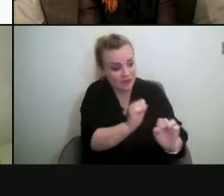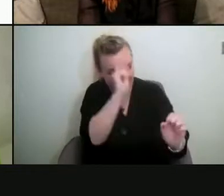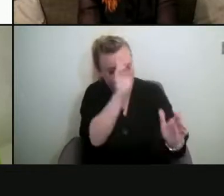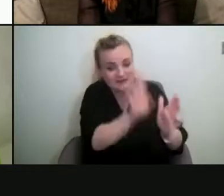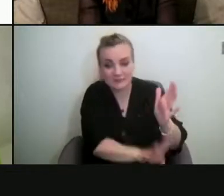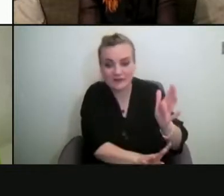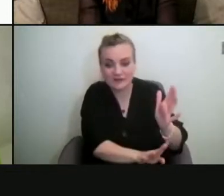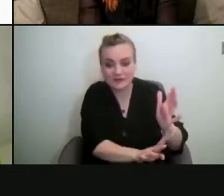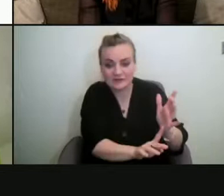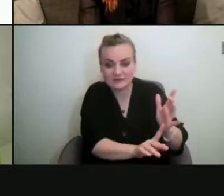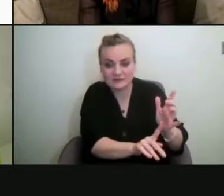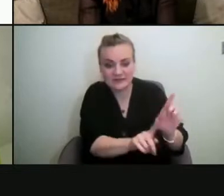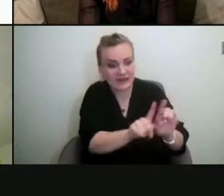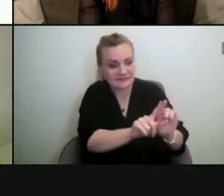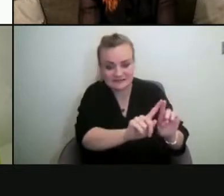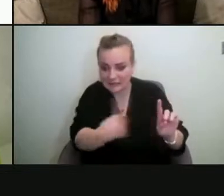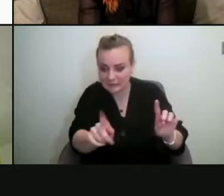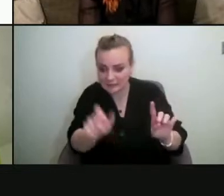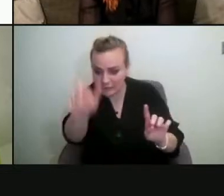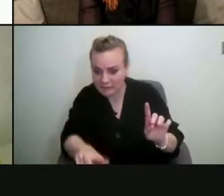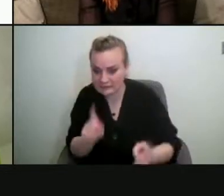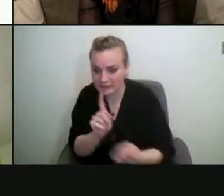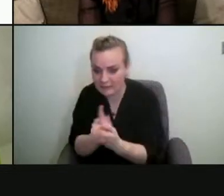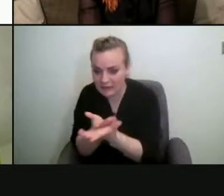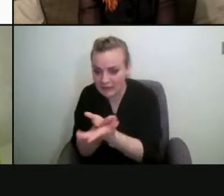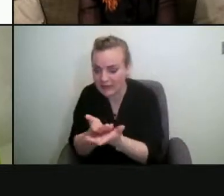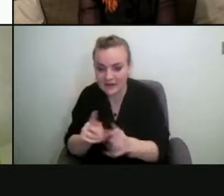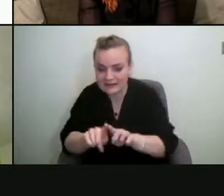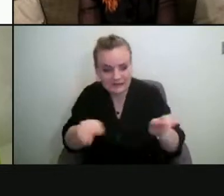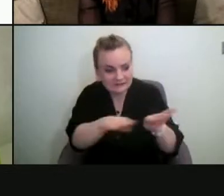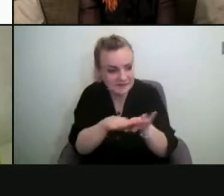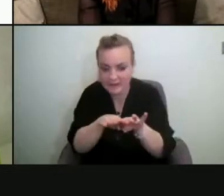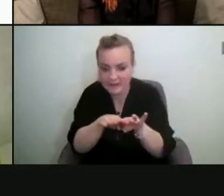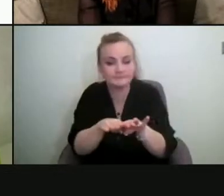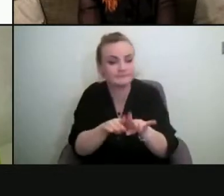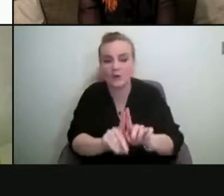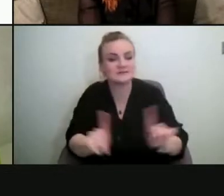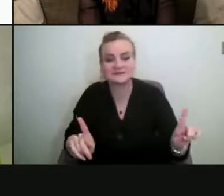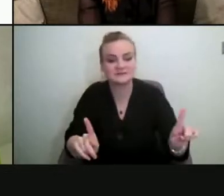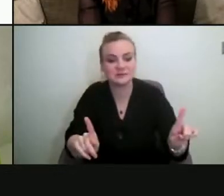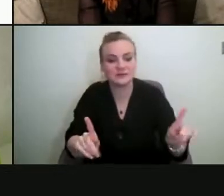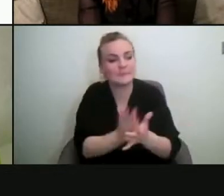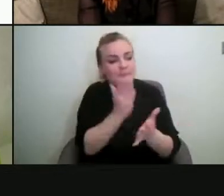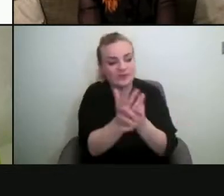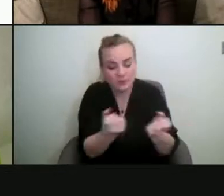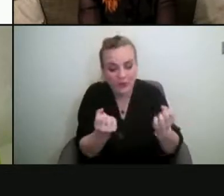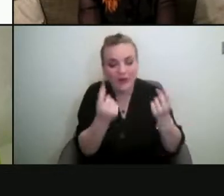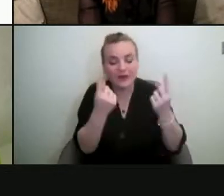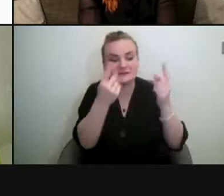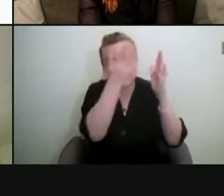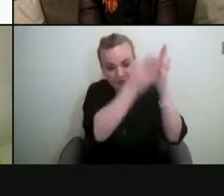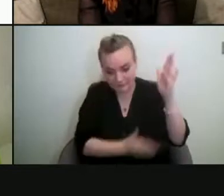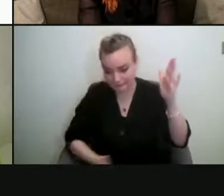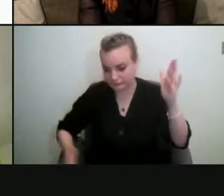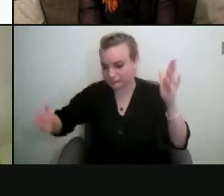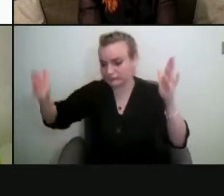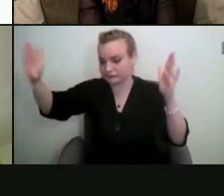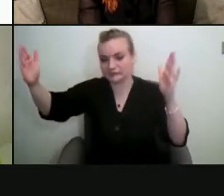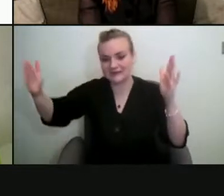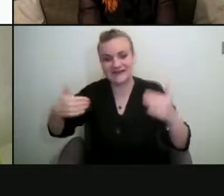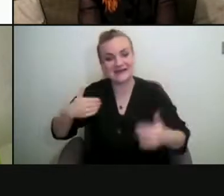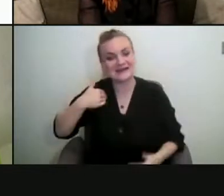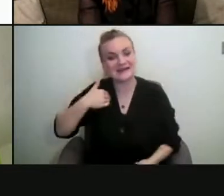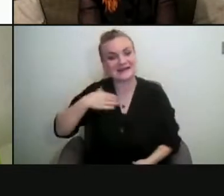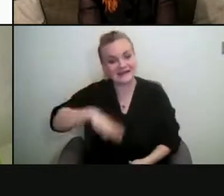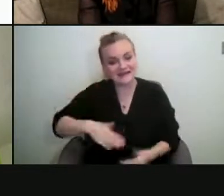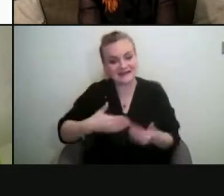experience is not going to be the same as someone else's. So it's almost like you need to understand the different spectrum of different needs. But I think on a